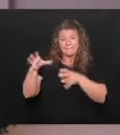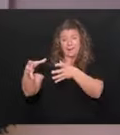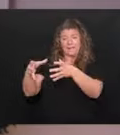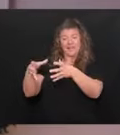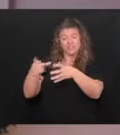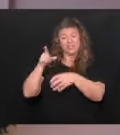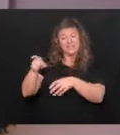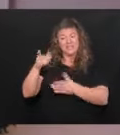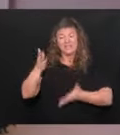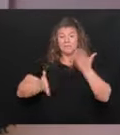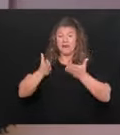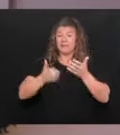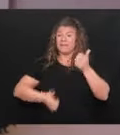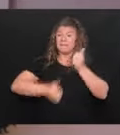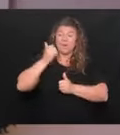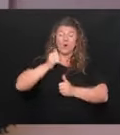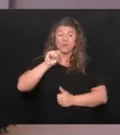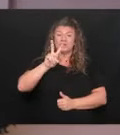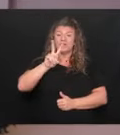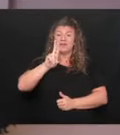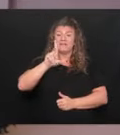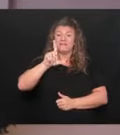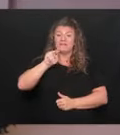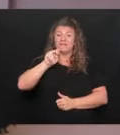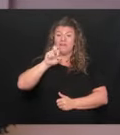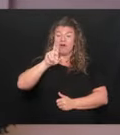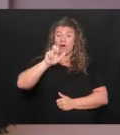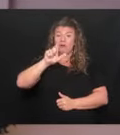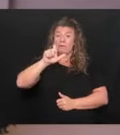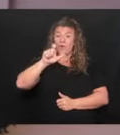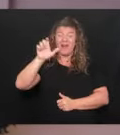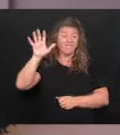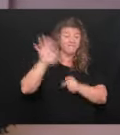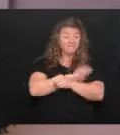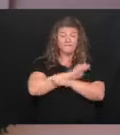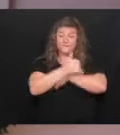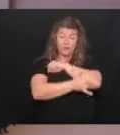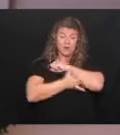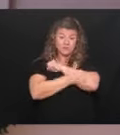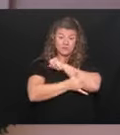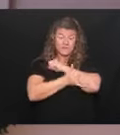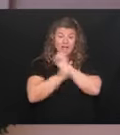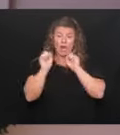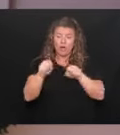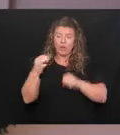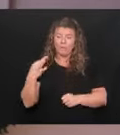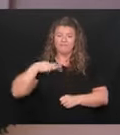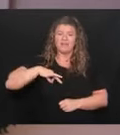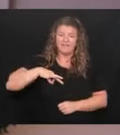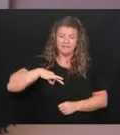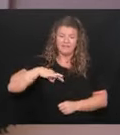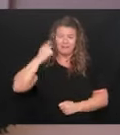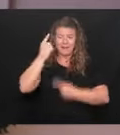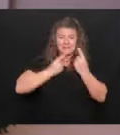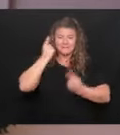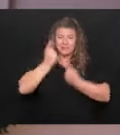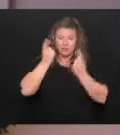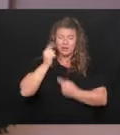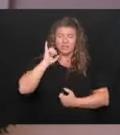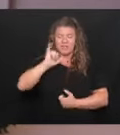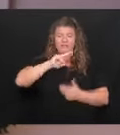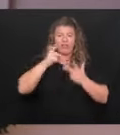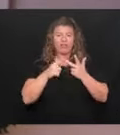most vulnerable in the country, and may be the population that would benefit the most from consideration of